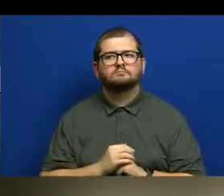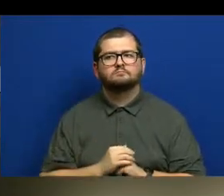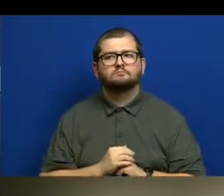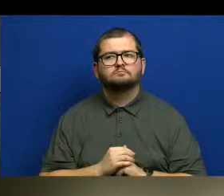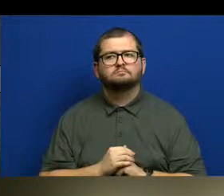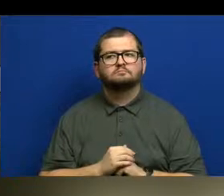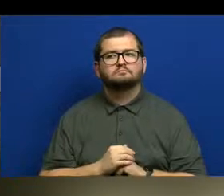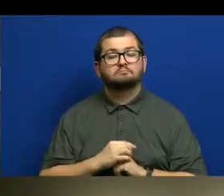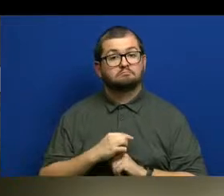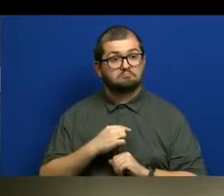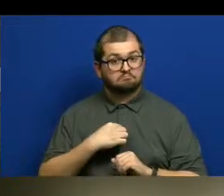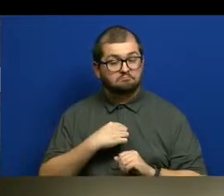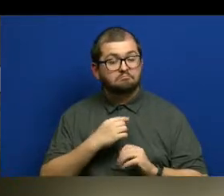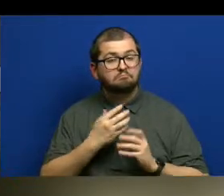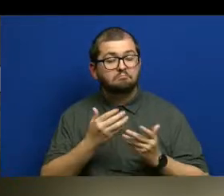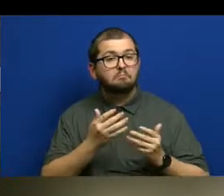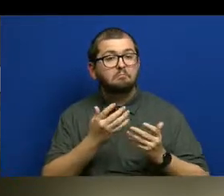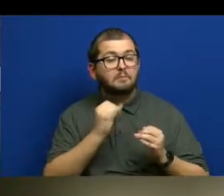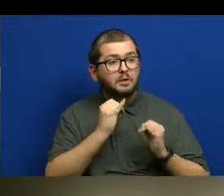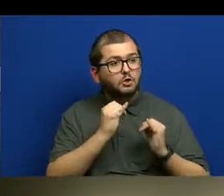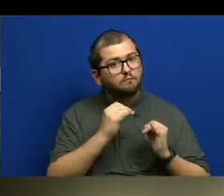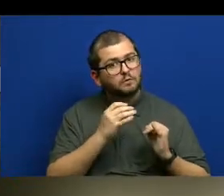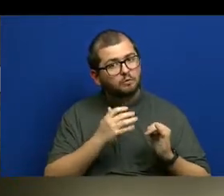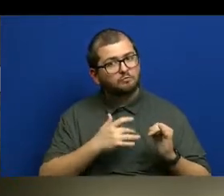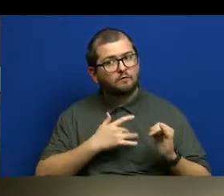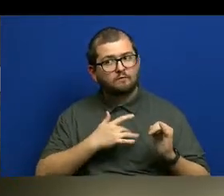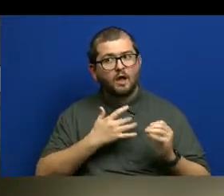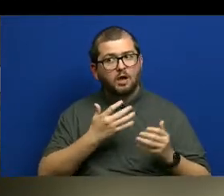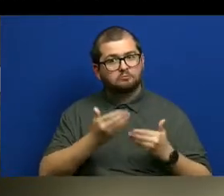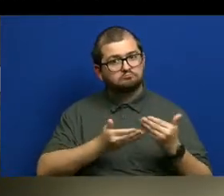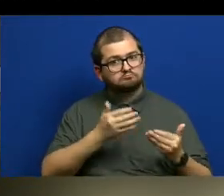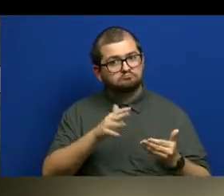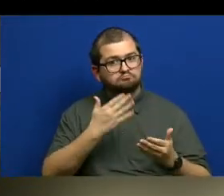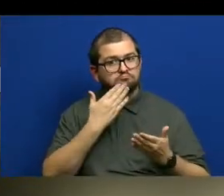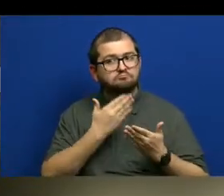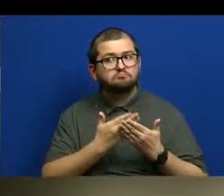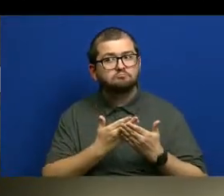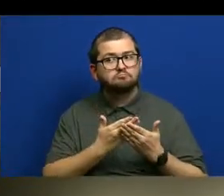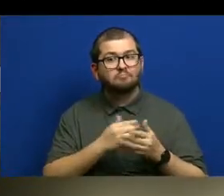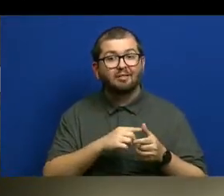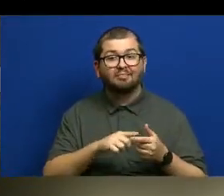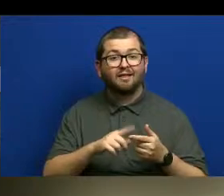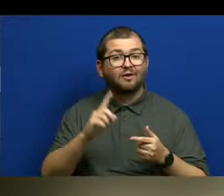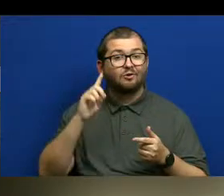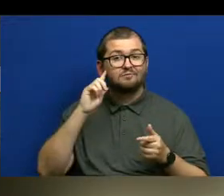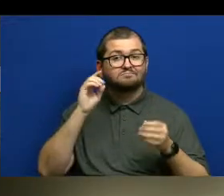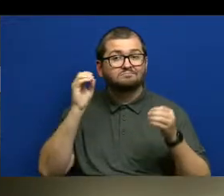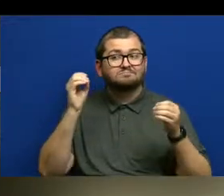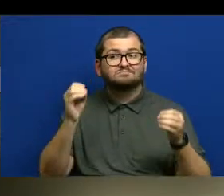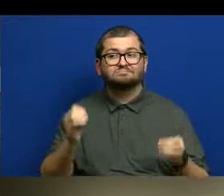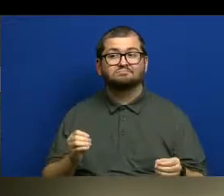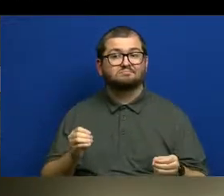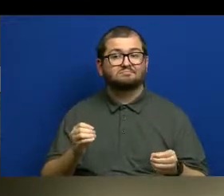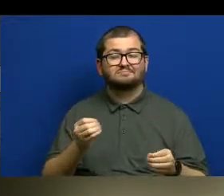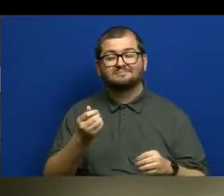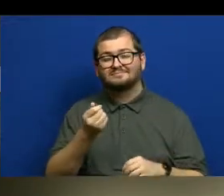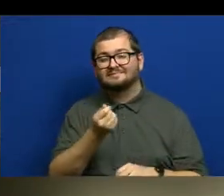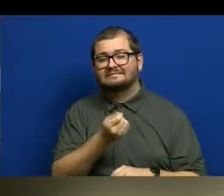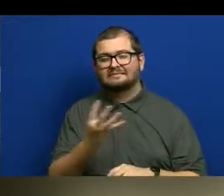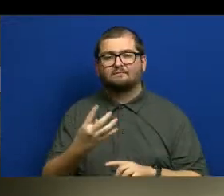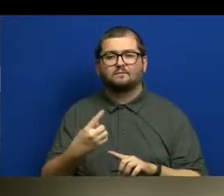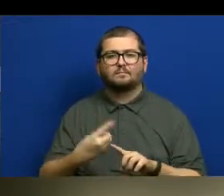I had my interview that seemed to go pretty well, and then I didn't hear anything for several months.